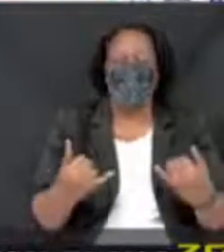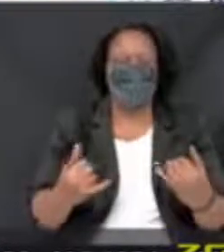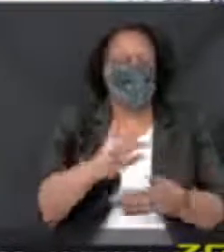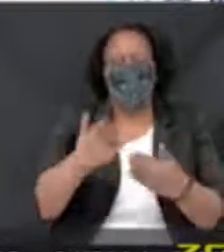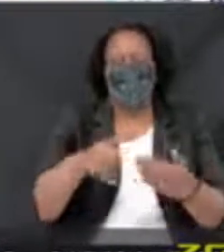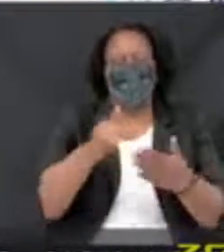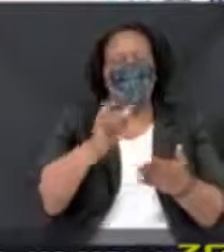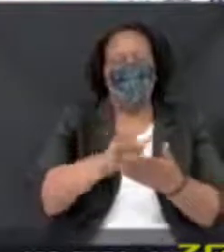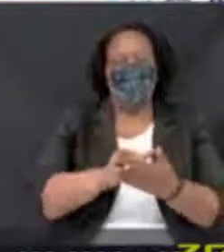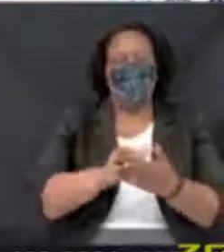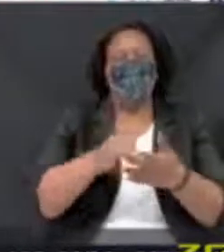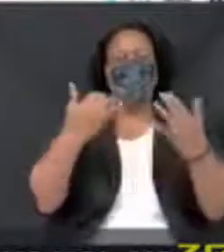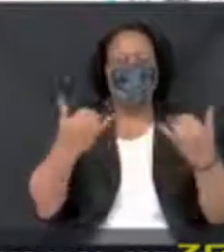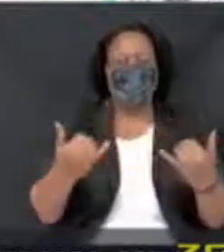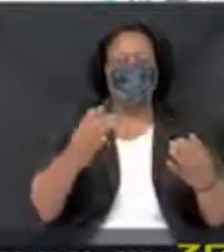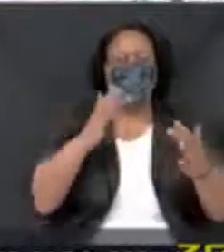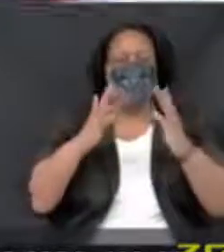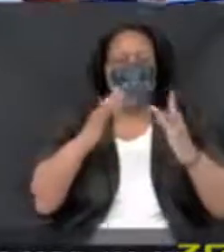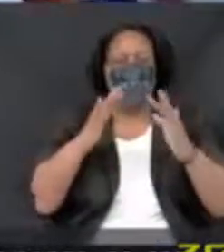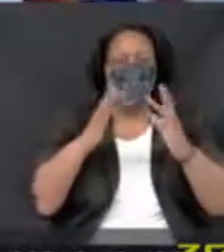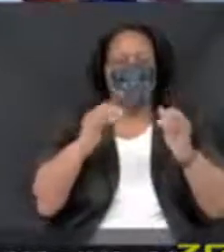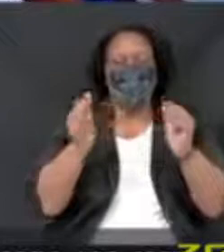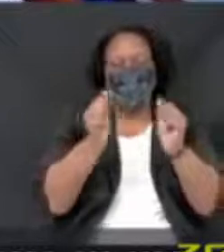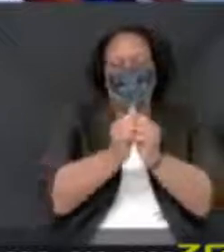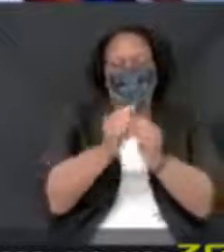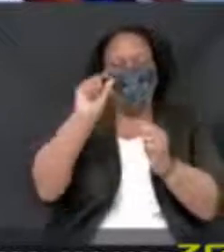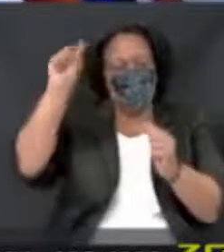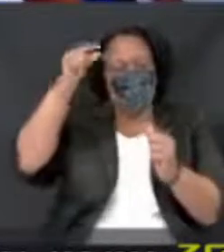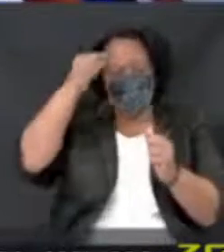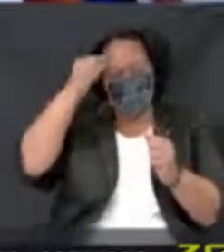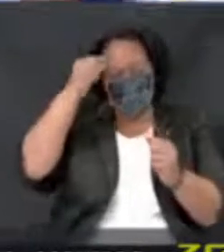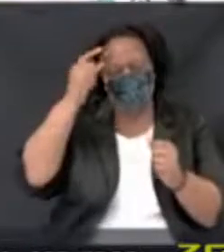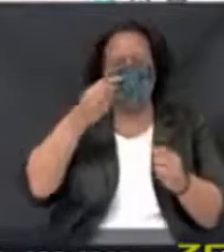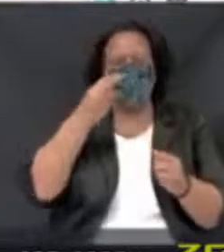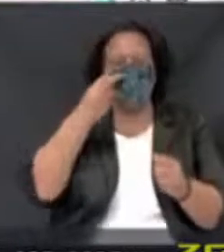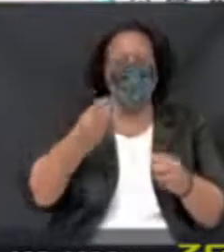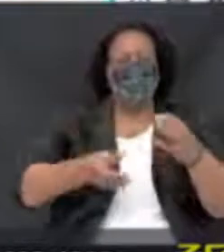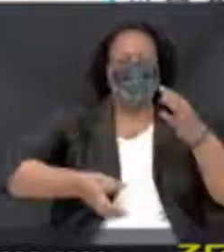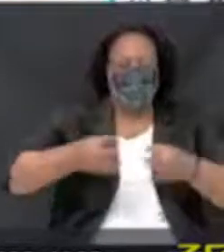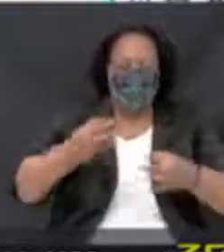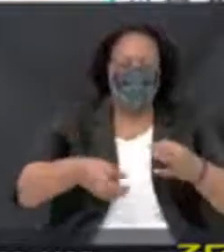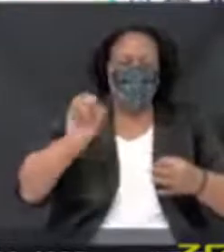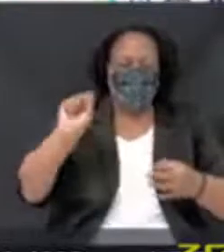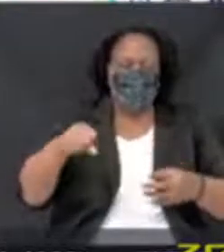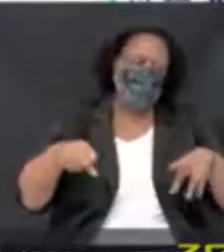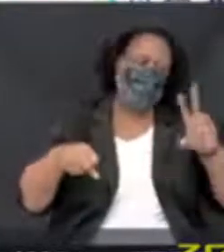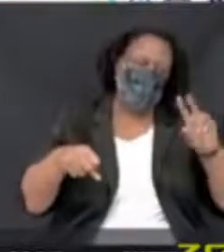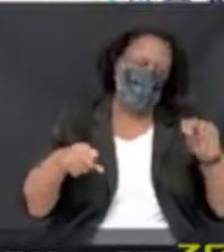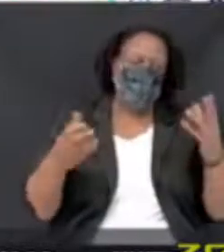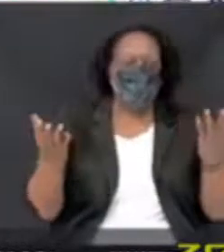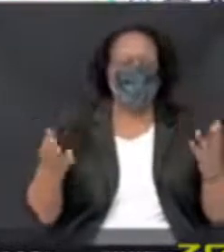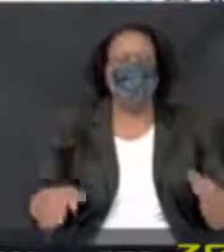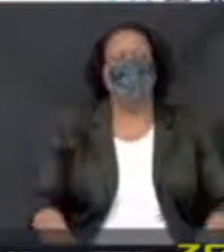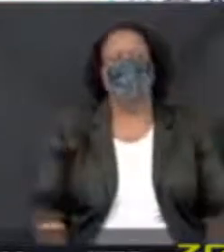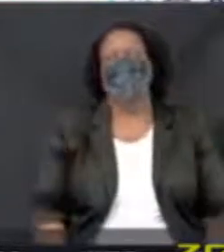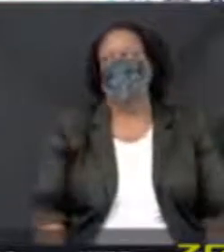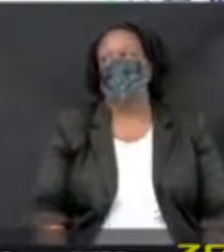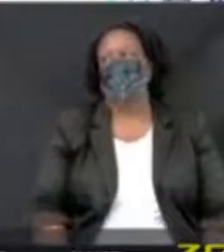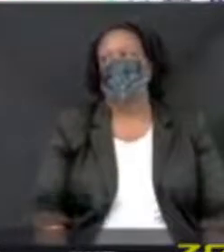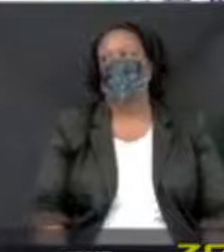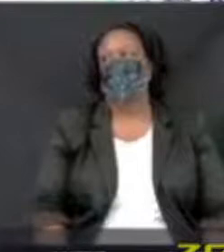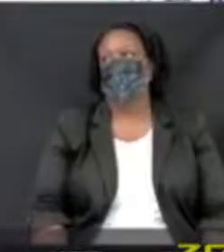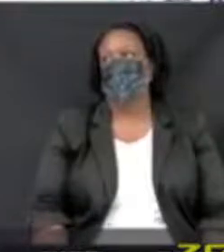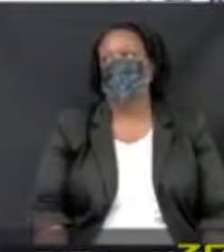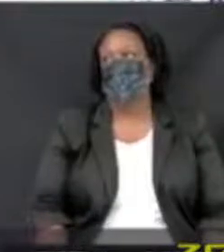Cabinet's approval are going to facilitate entertainment activities. So we are